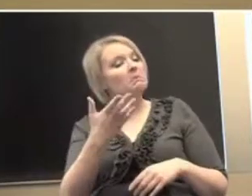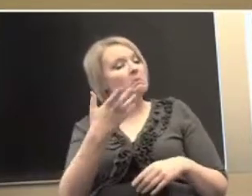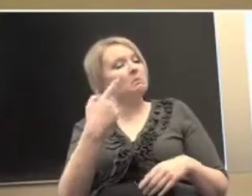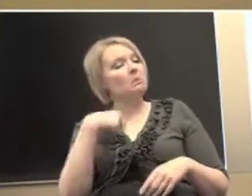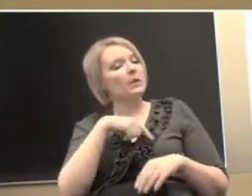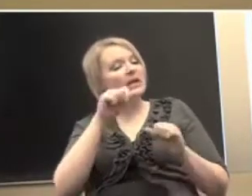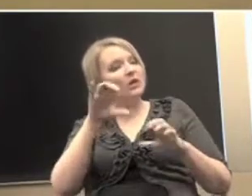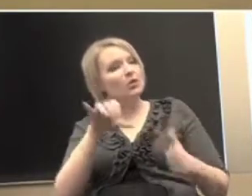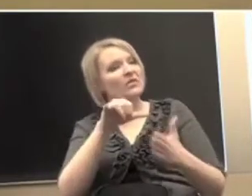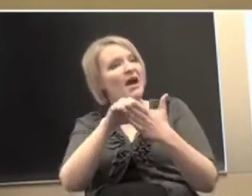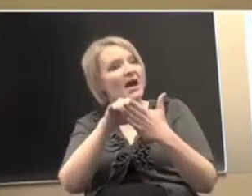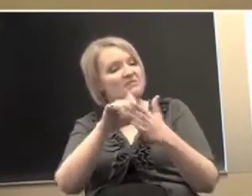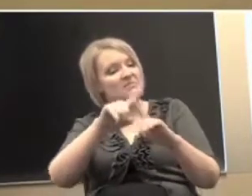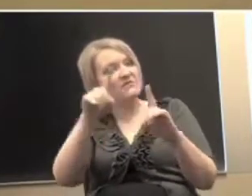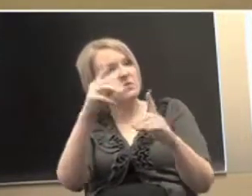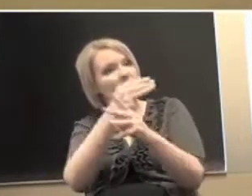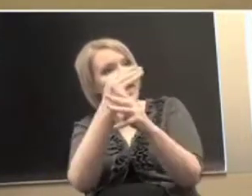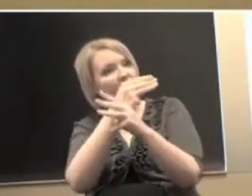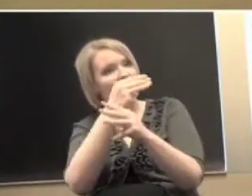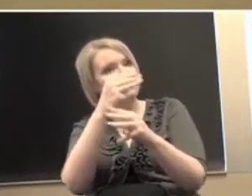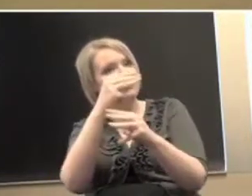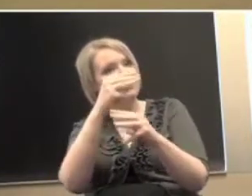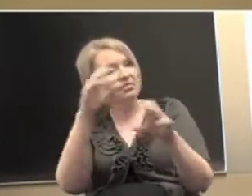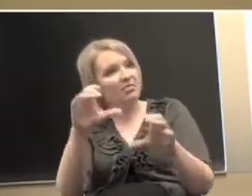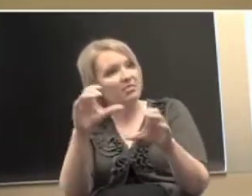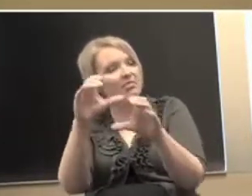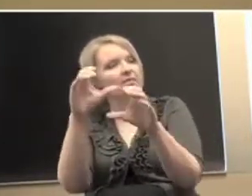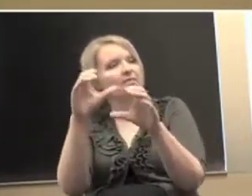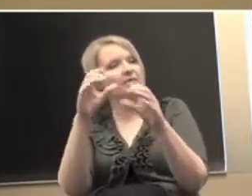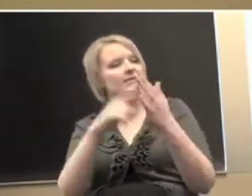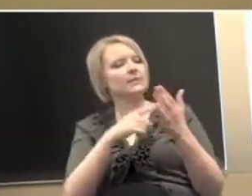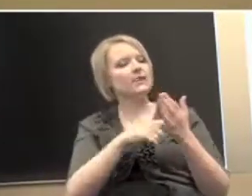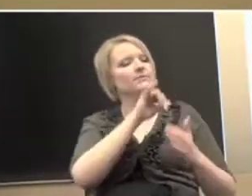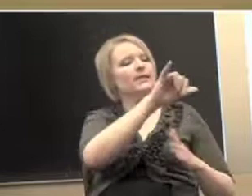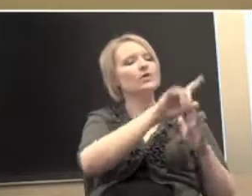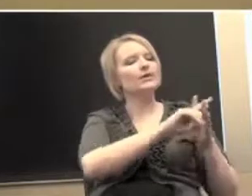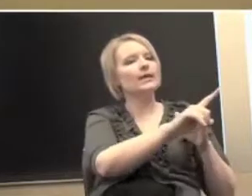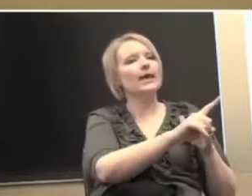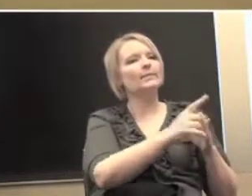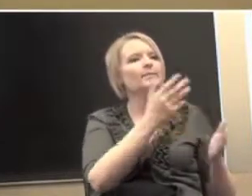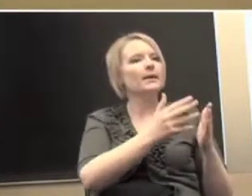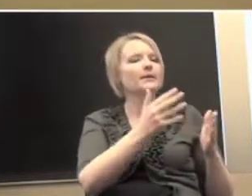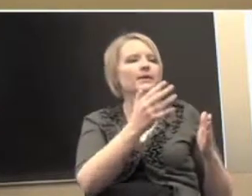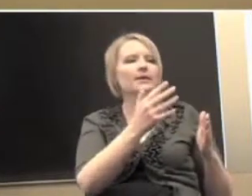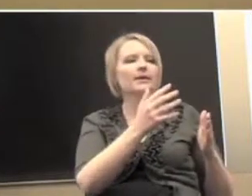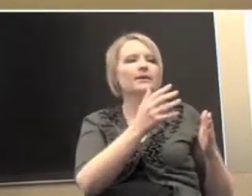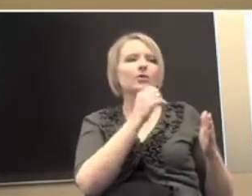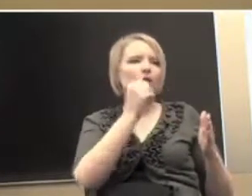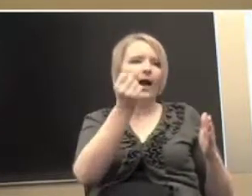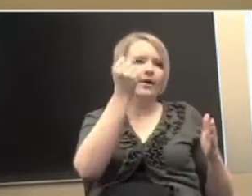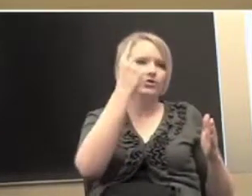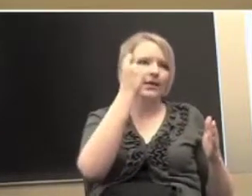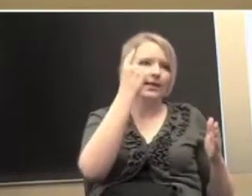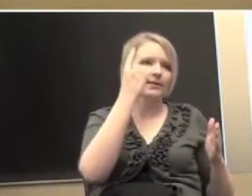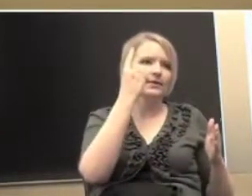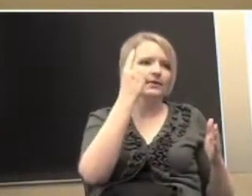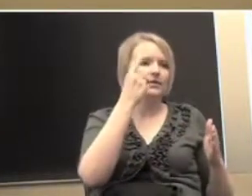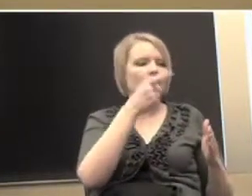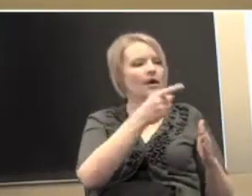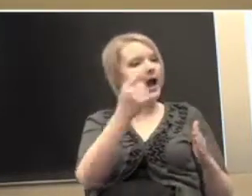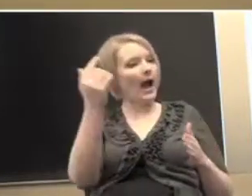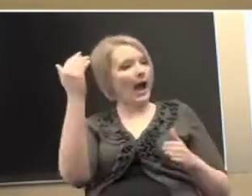it's a different math exercise because oftentimes that escape issue may be a competence thing. I may know a kid can do